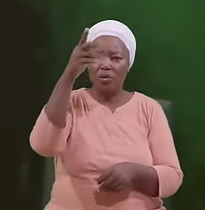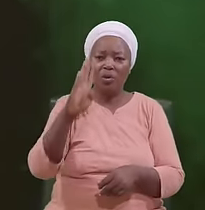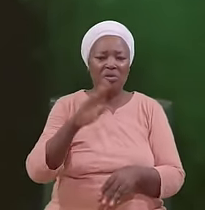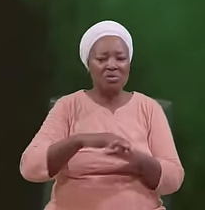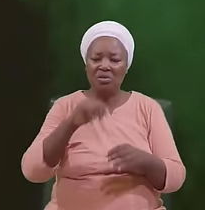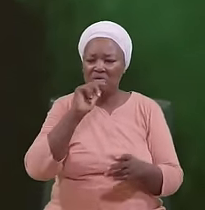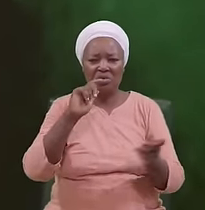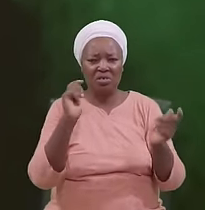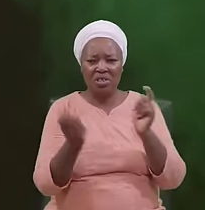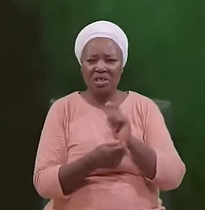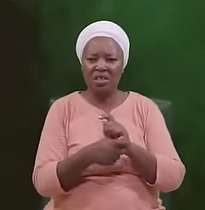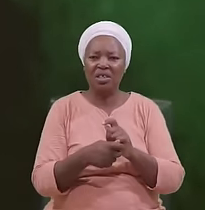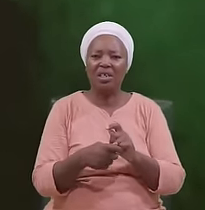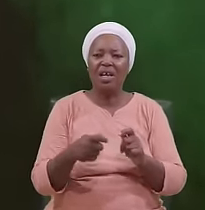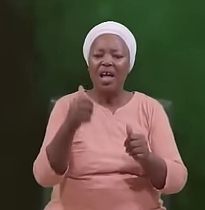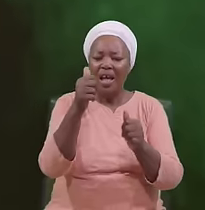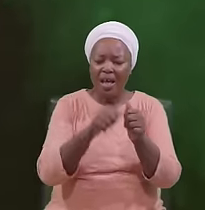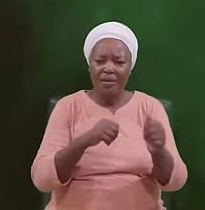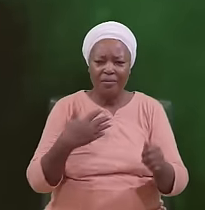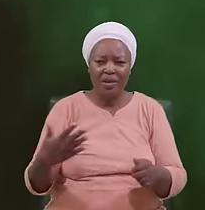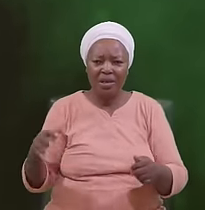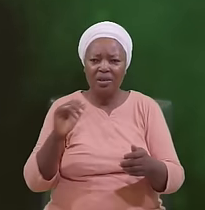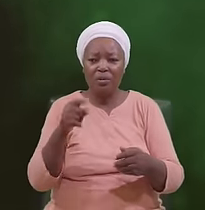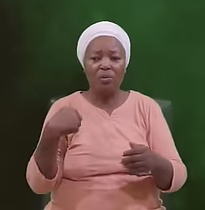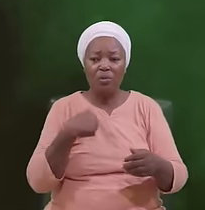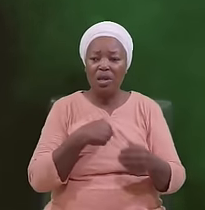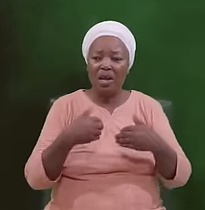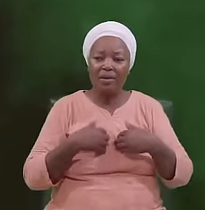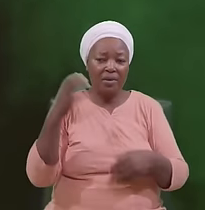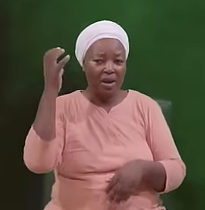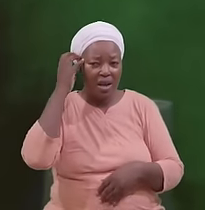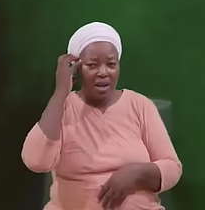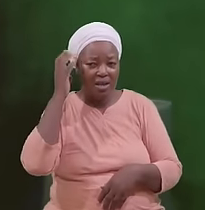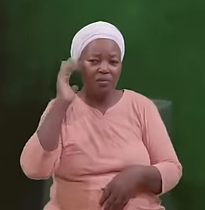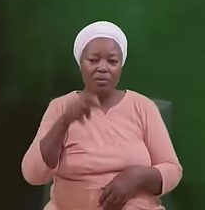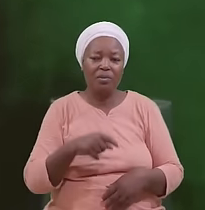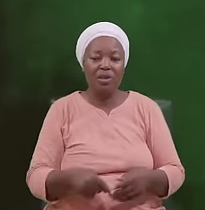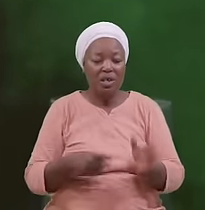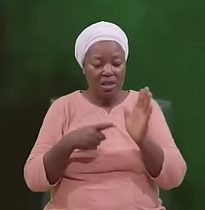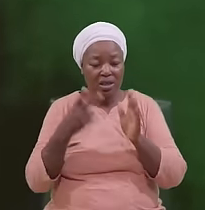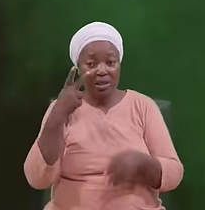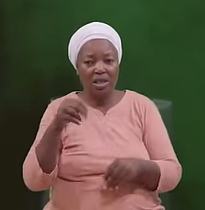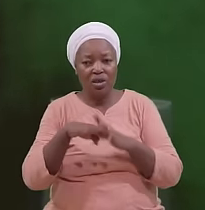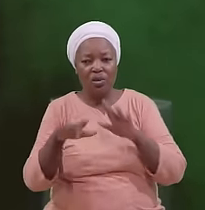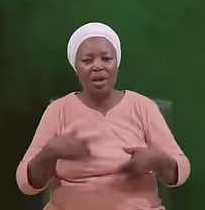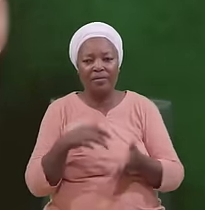not change. Everything we have heard will be reproduced in our